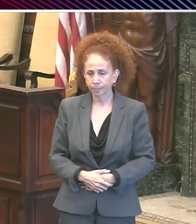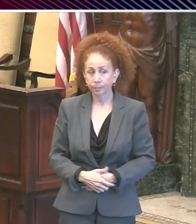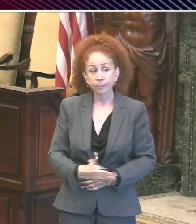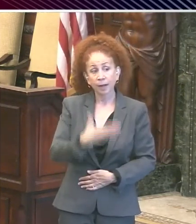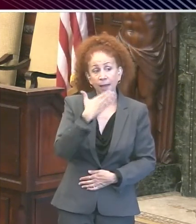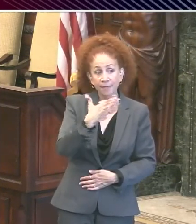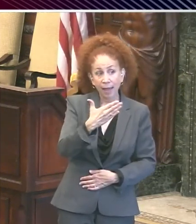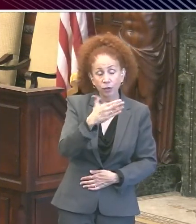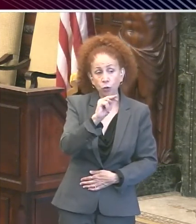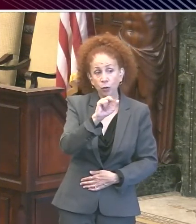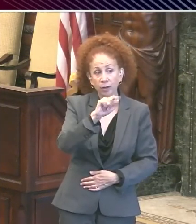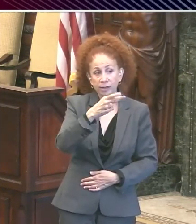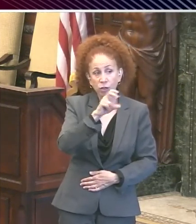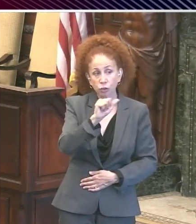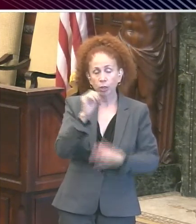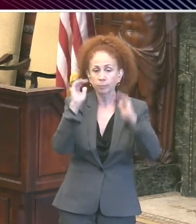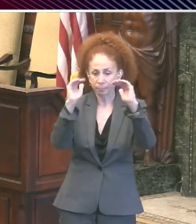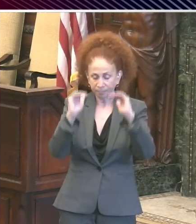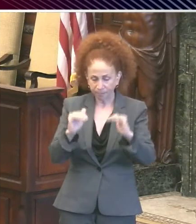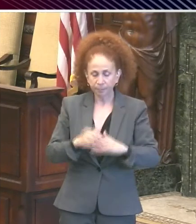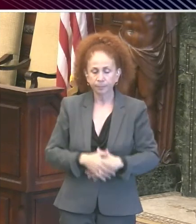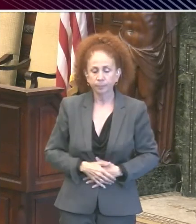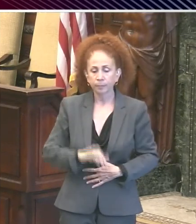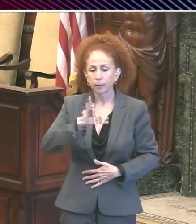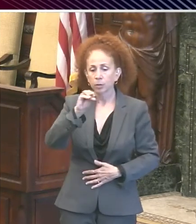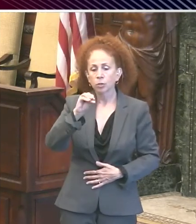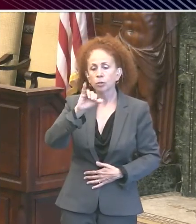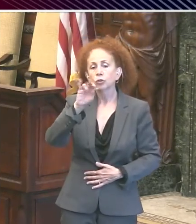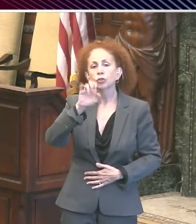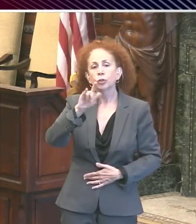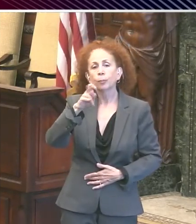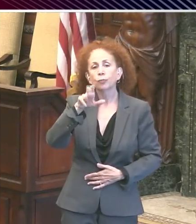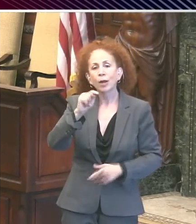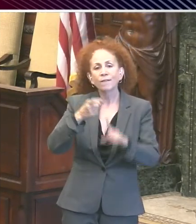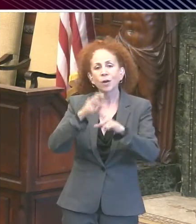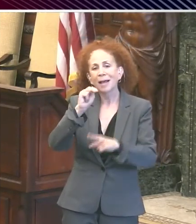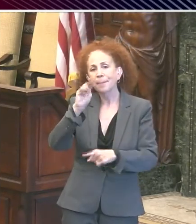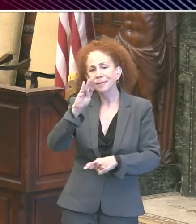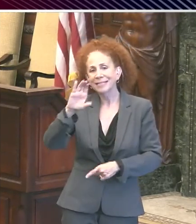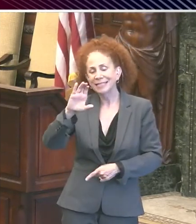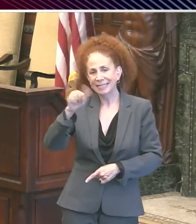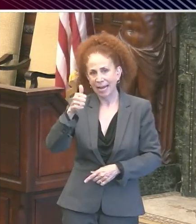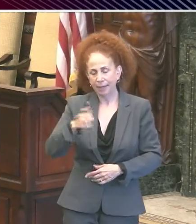Great, thanks, Natasha. We are going to go to Joe Brandt now of NBC 10.